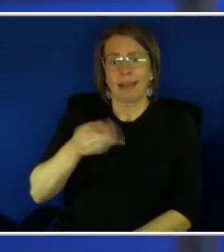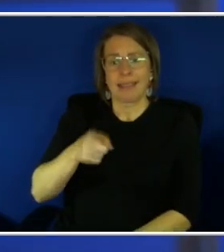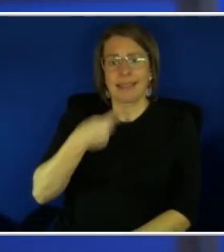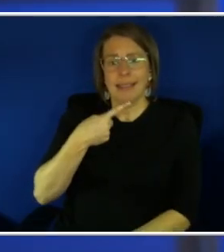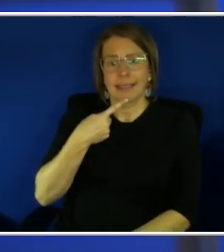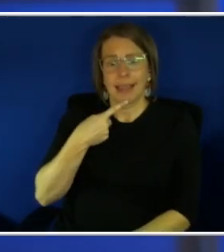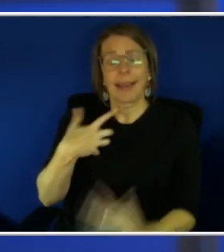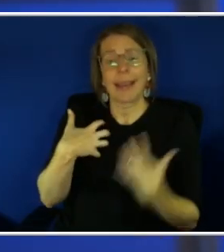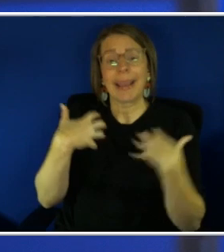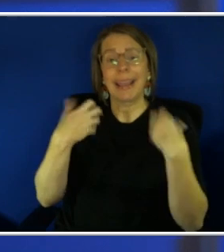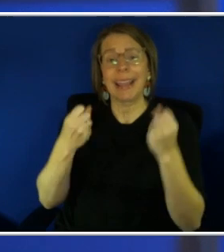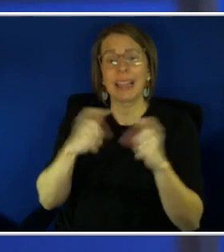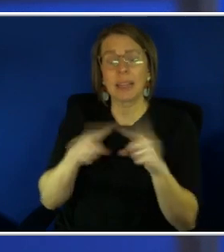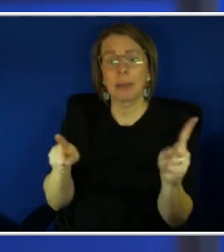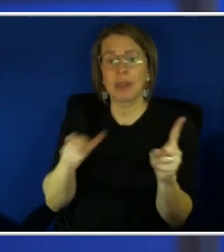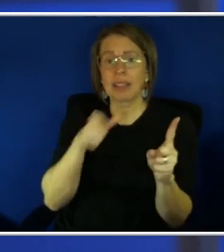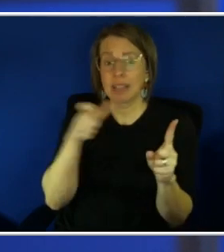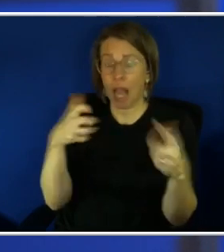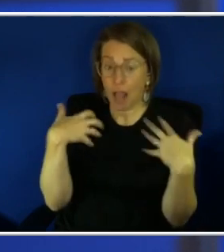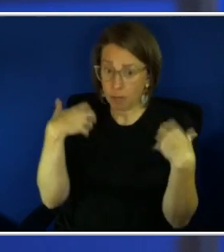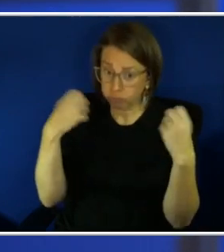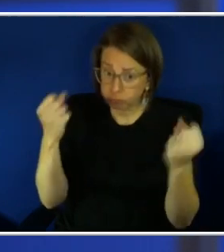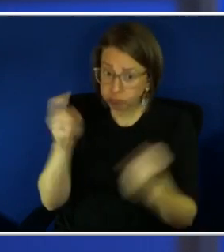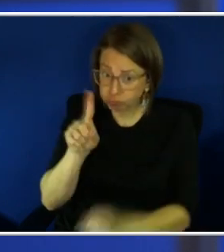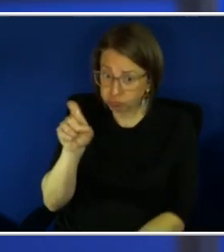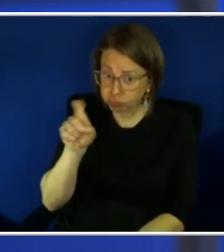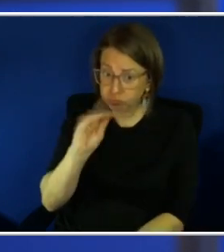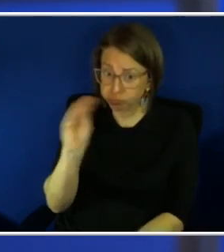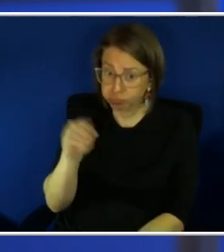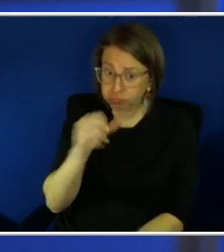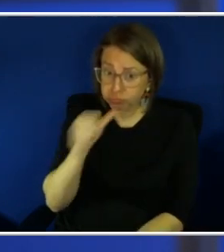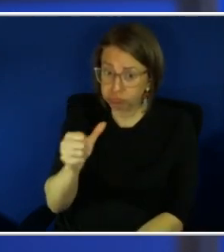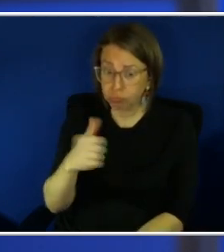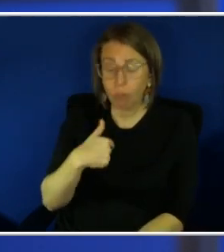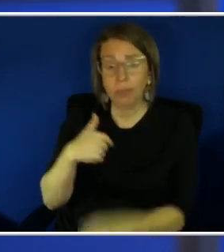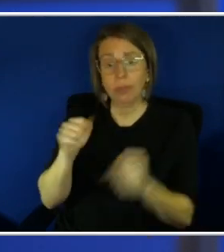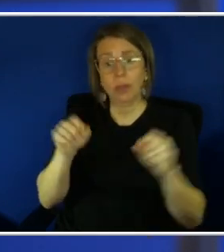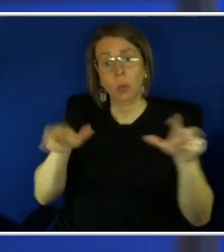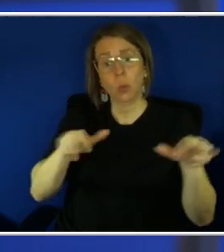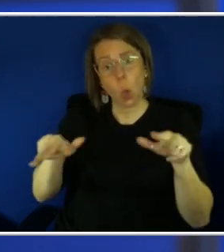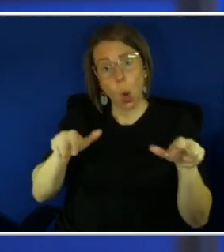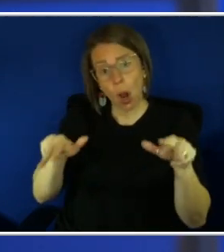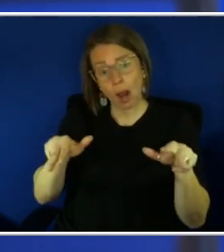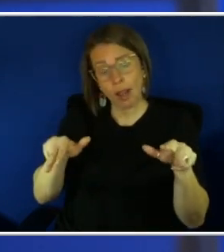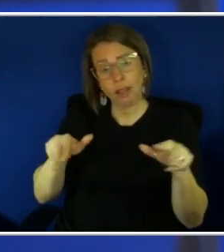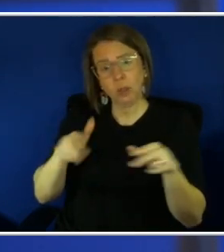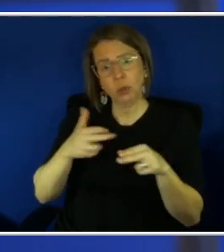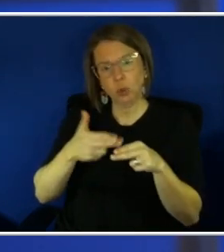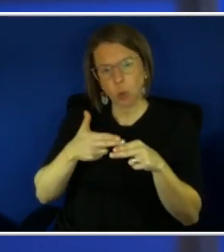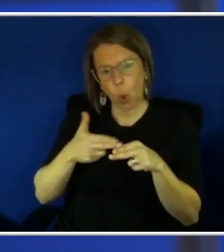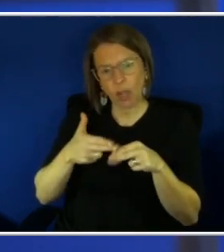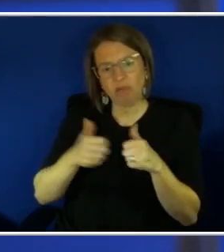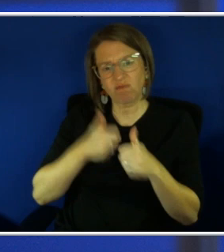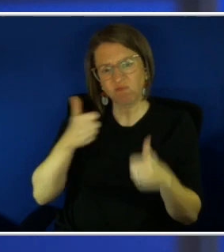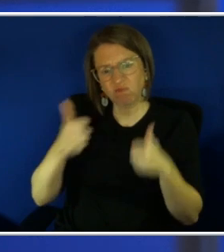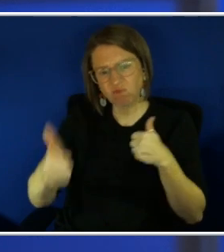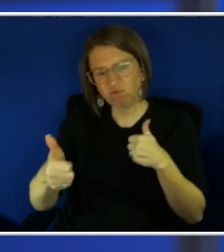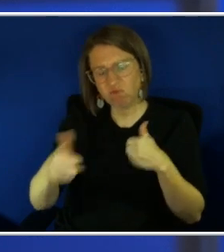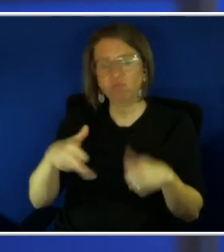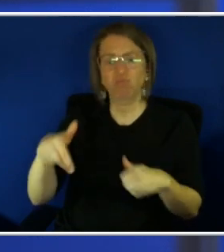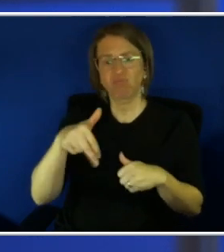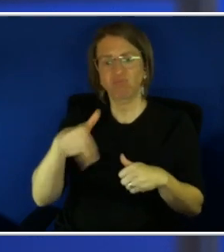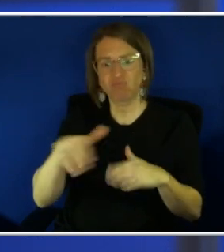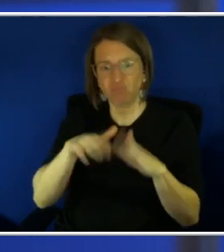healing, but it's not all the way healed. So I can walk short distances. I can walk around the house.